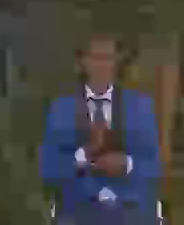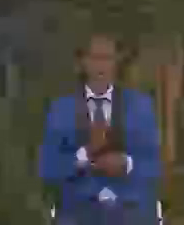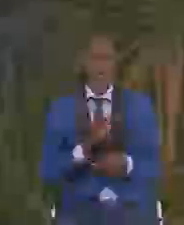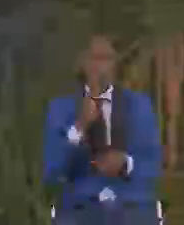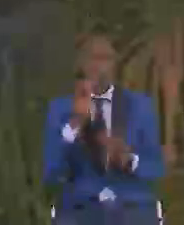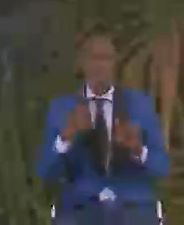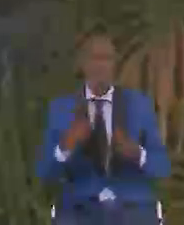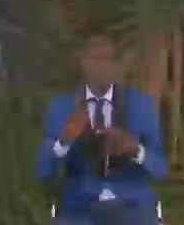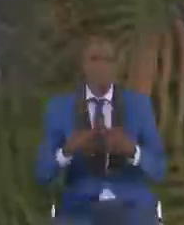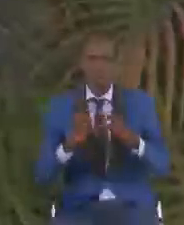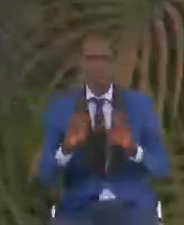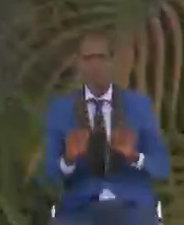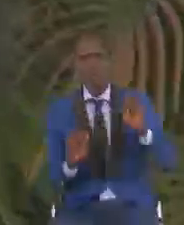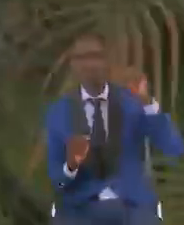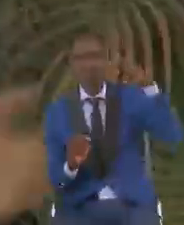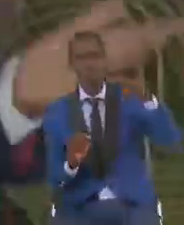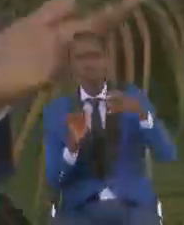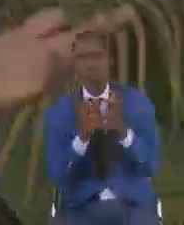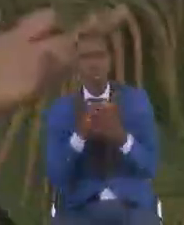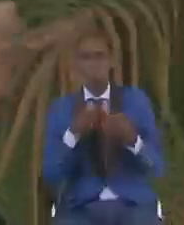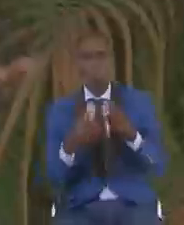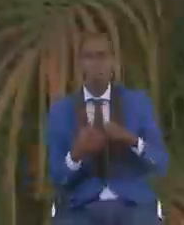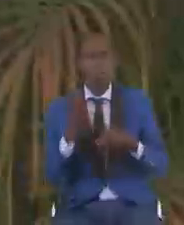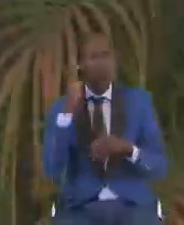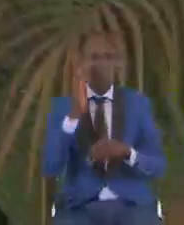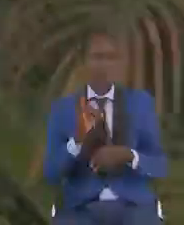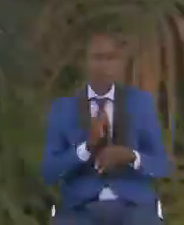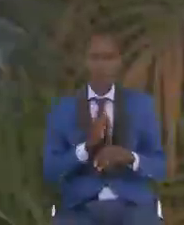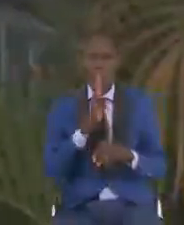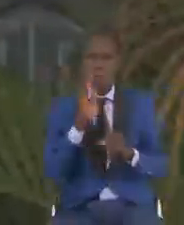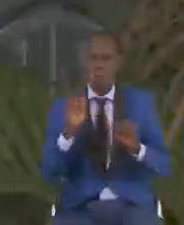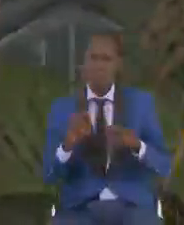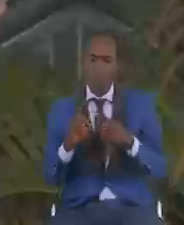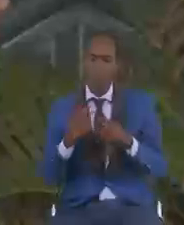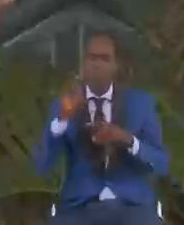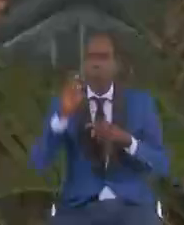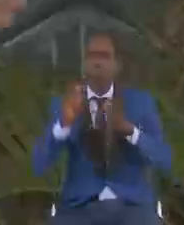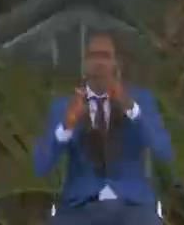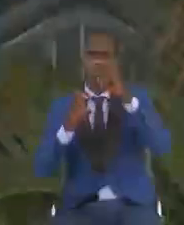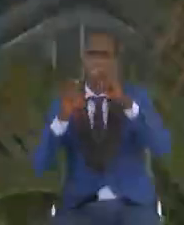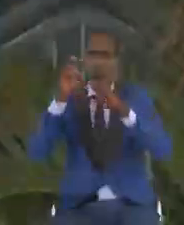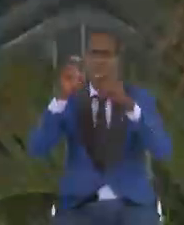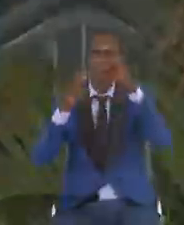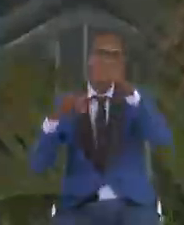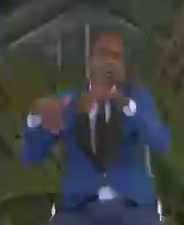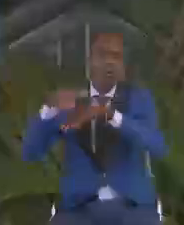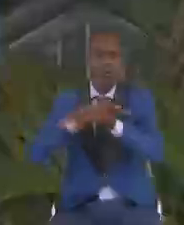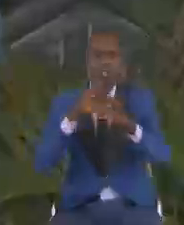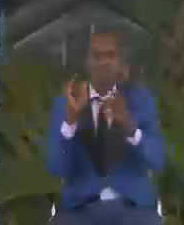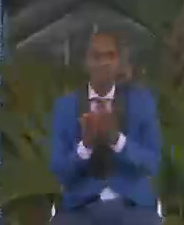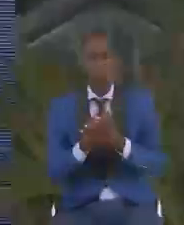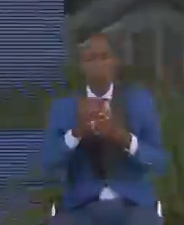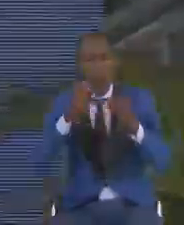to jump that hurdle? Will I be able to climb that steep